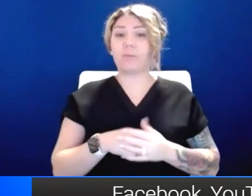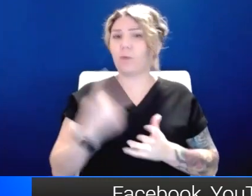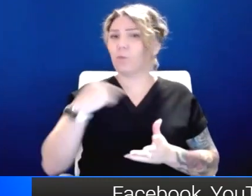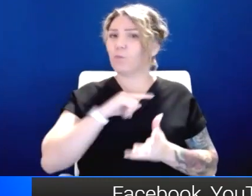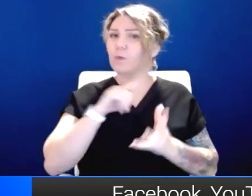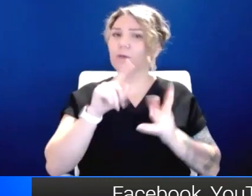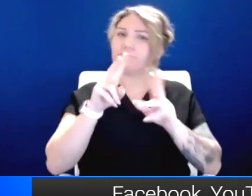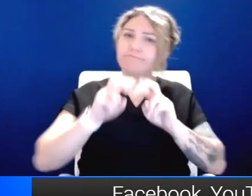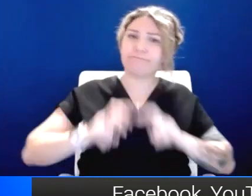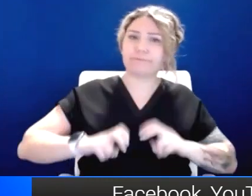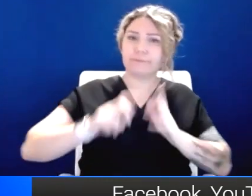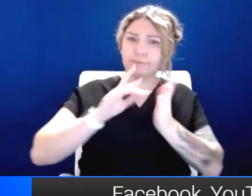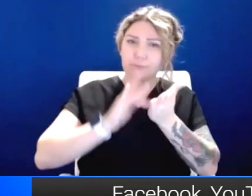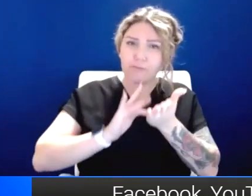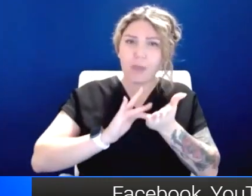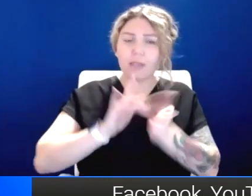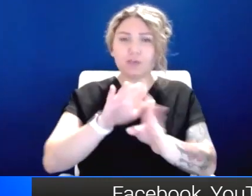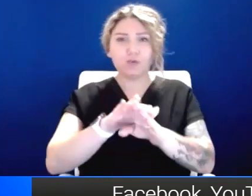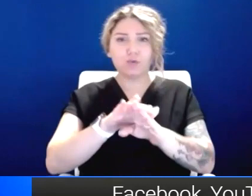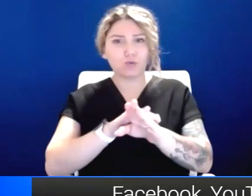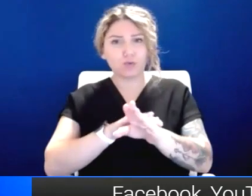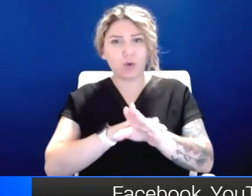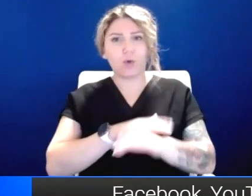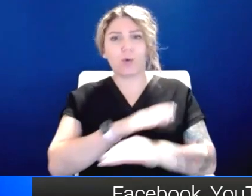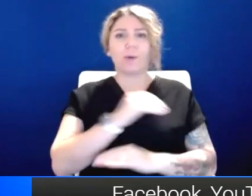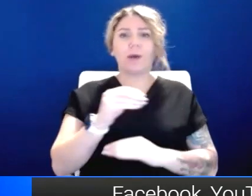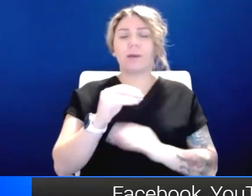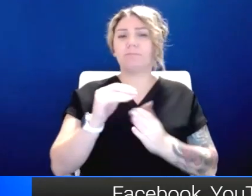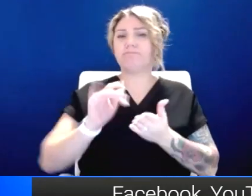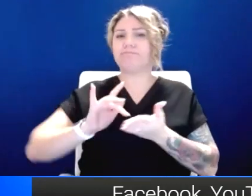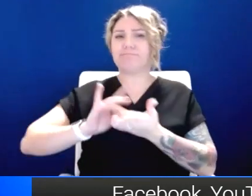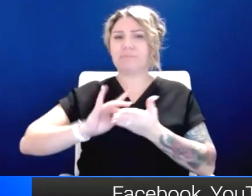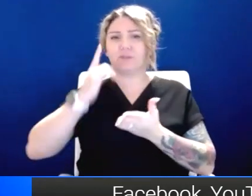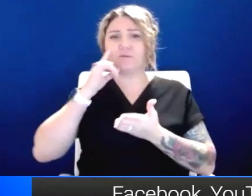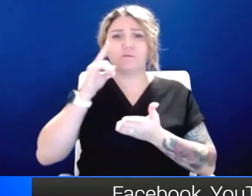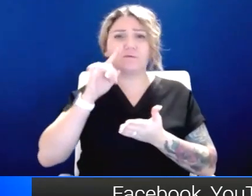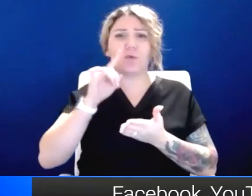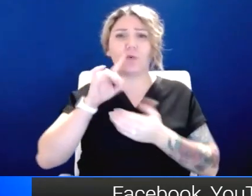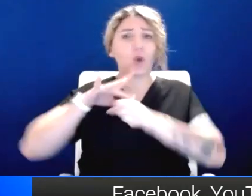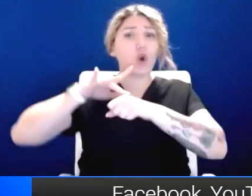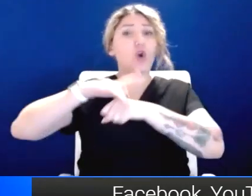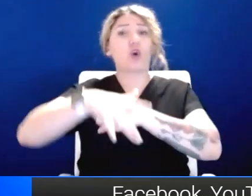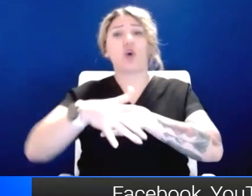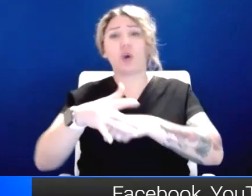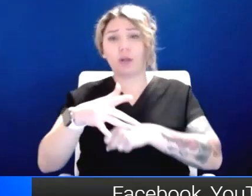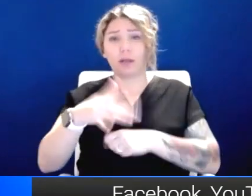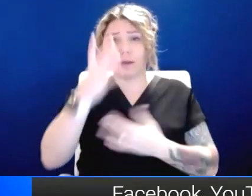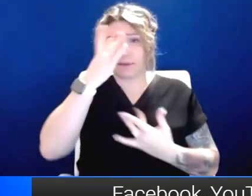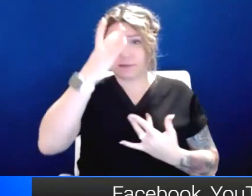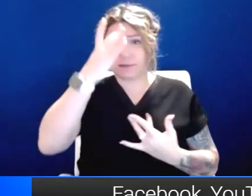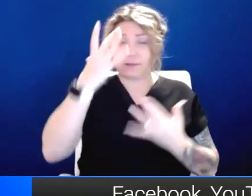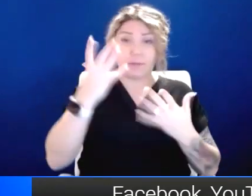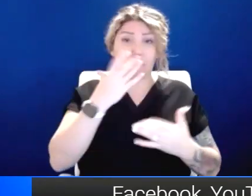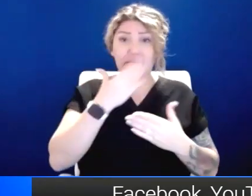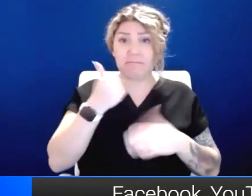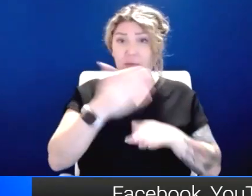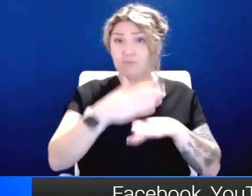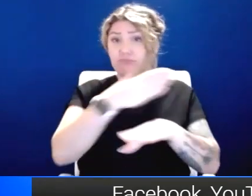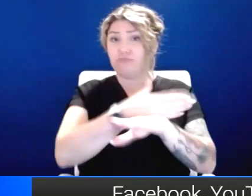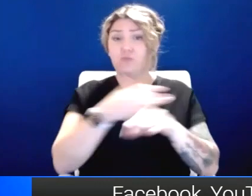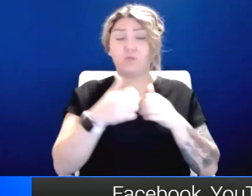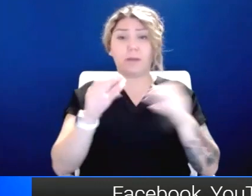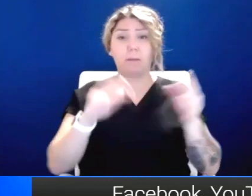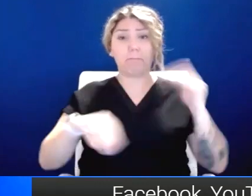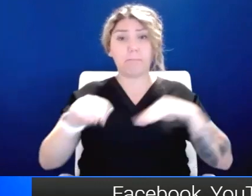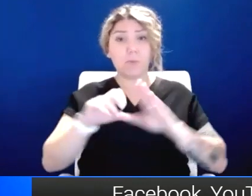disease progression. We are looking at medications to use in early disease, which may have better improvement in the motor symptoms with